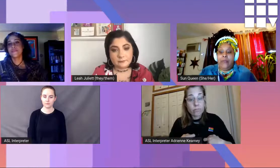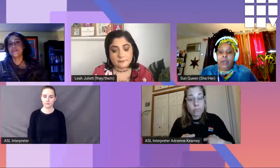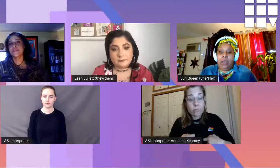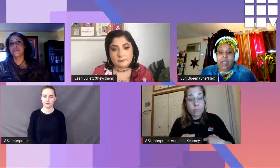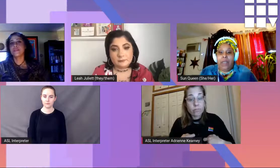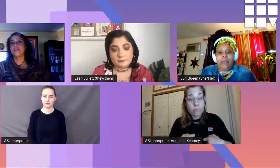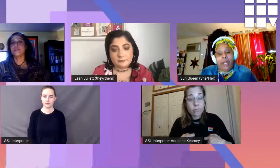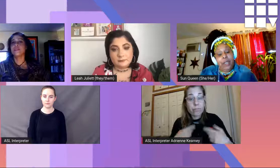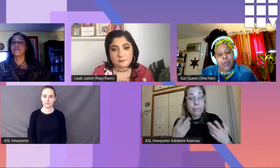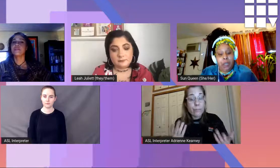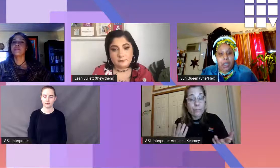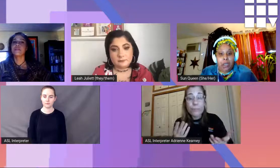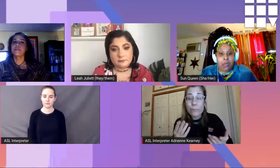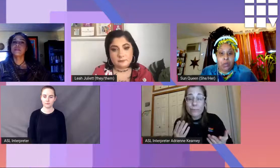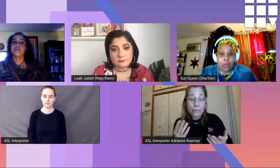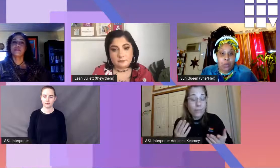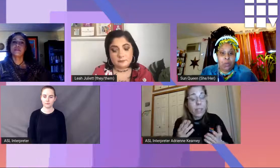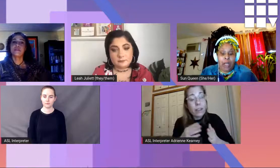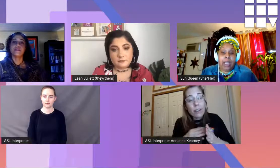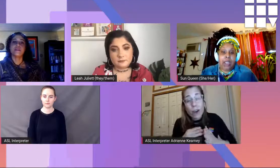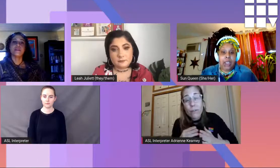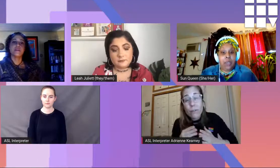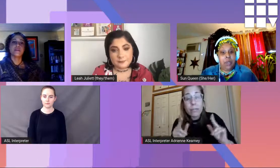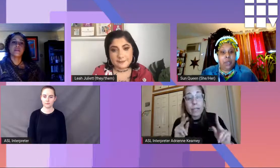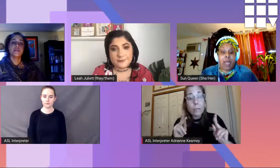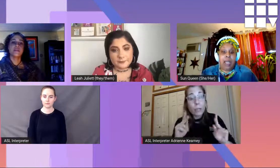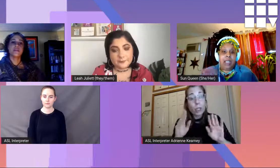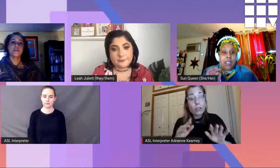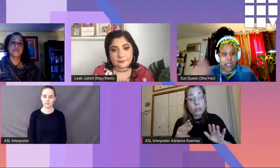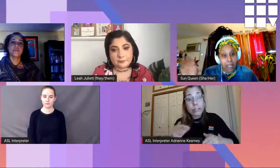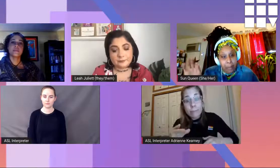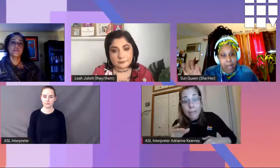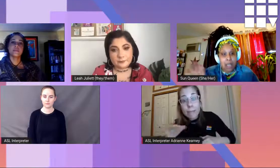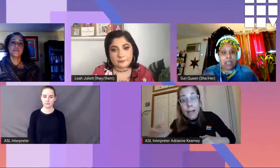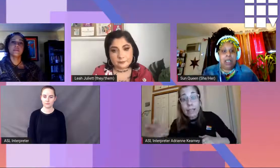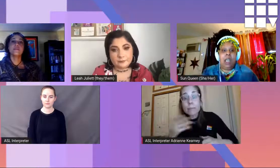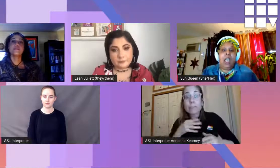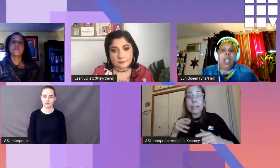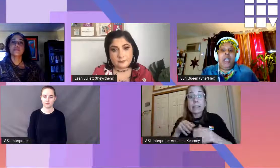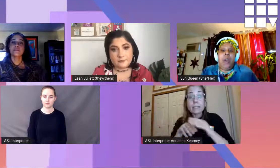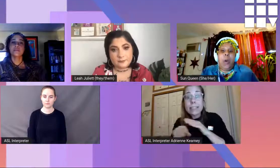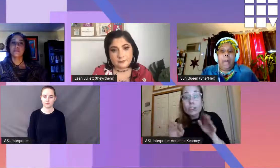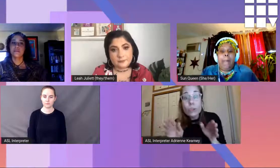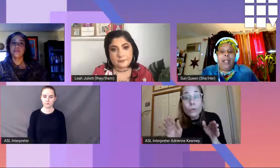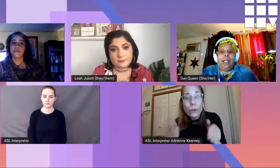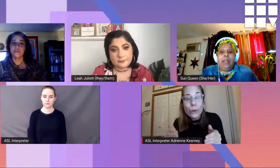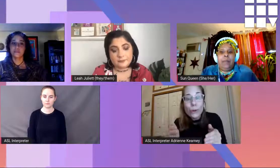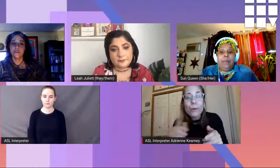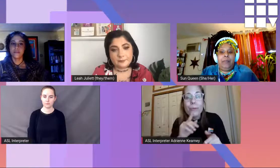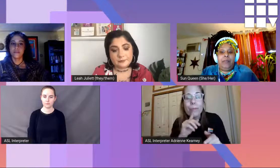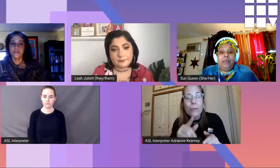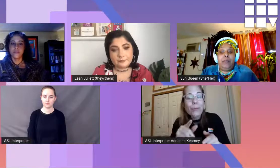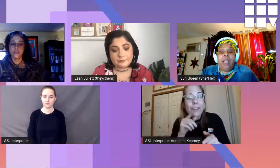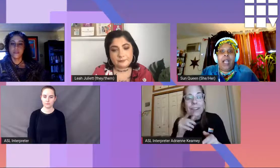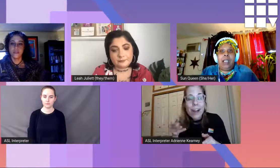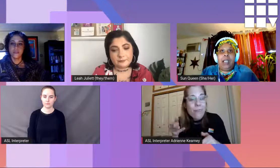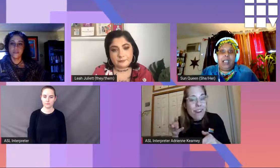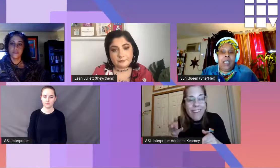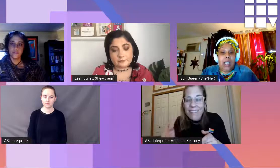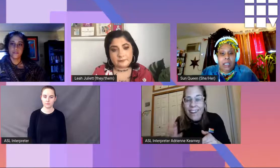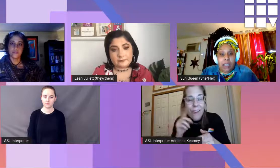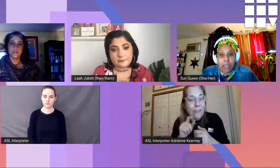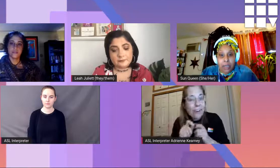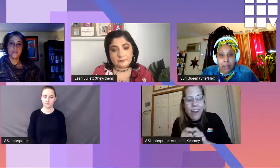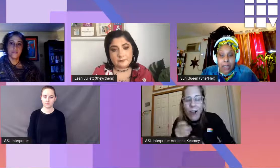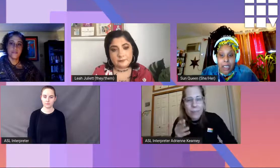Oftentimes folks invite you into the room, right, to use you as a checkbox, but that